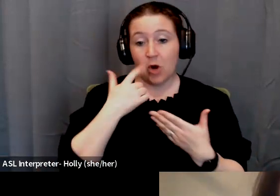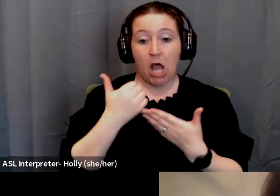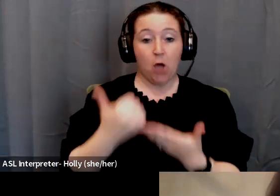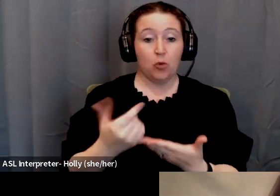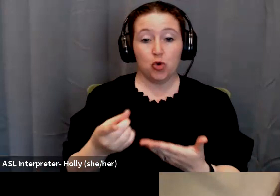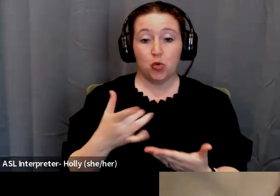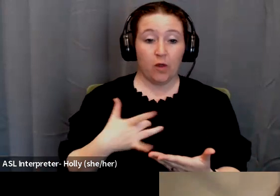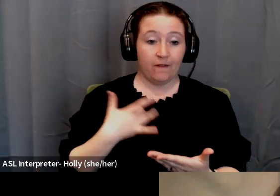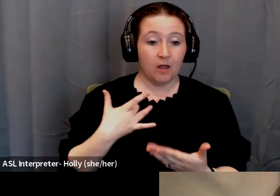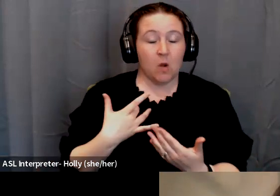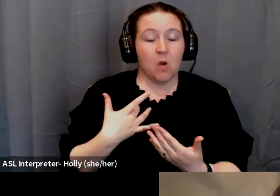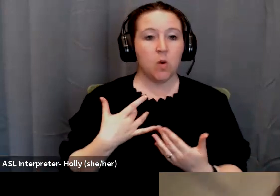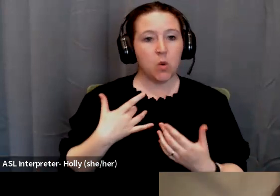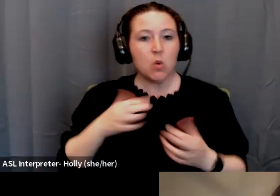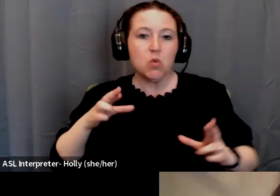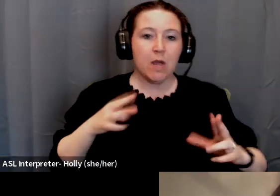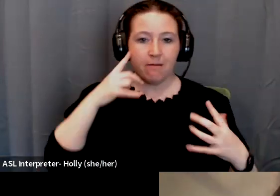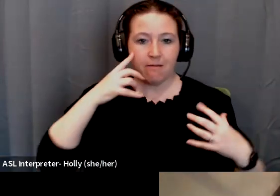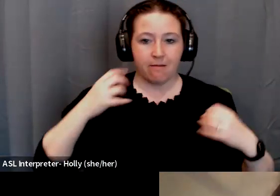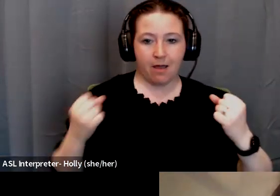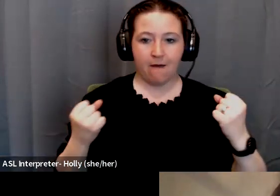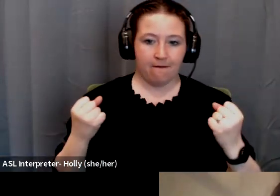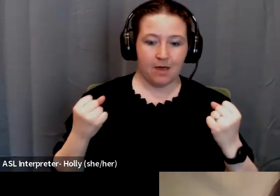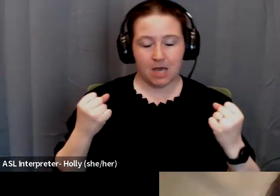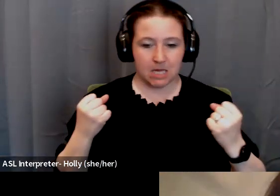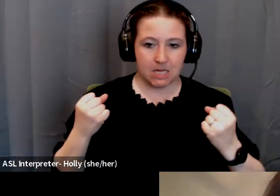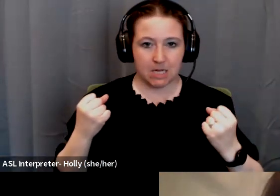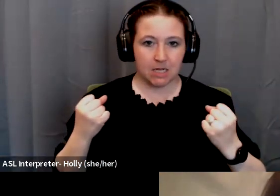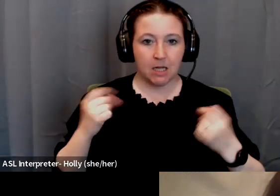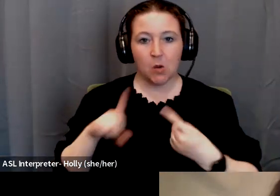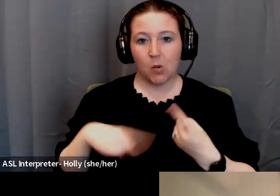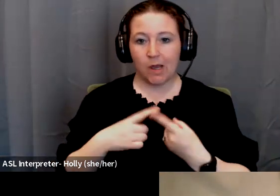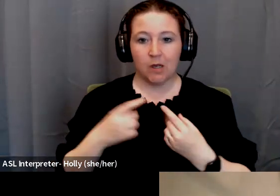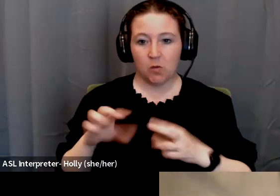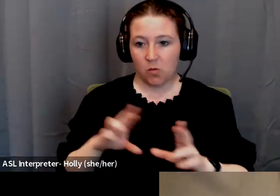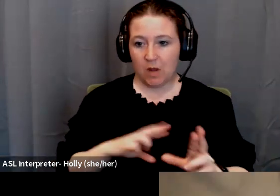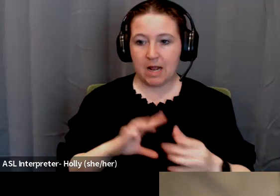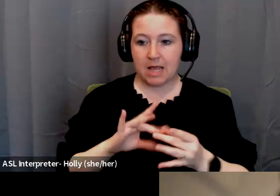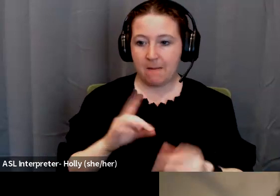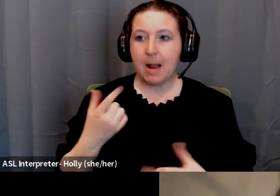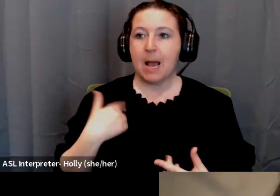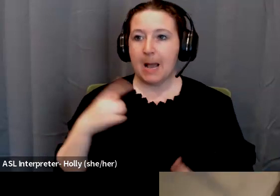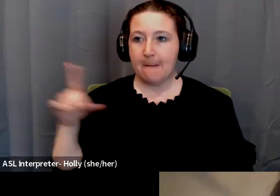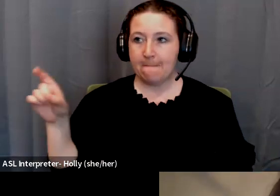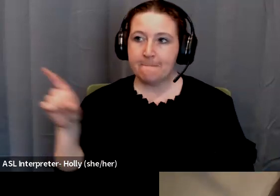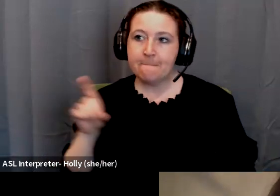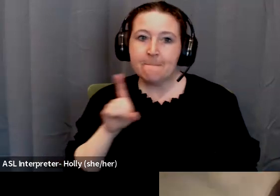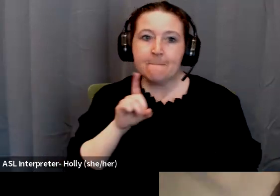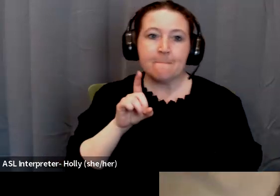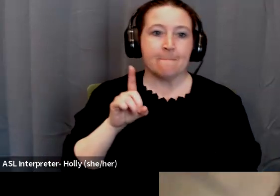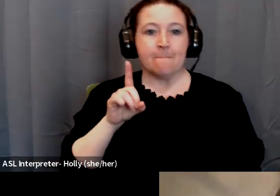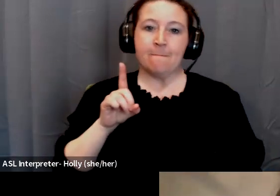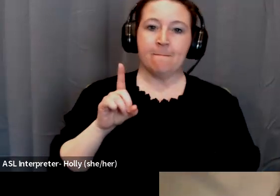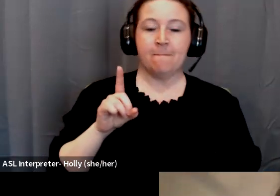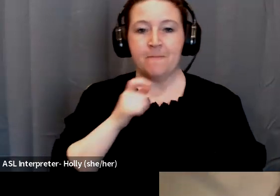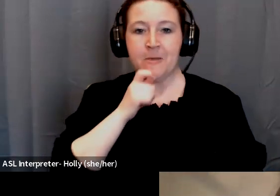feel more confident about when you step up to the microphone to share with your fellow members